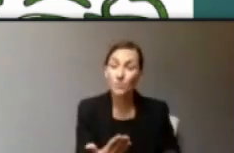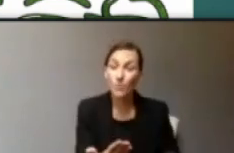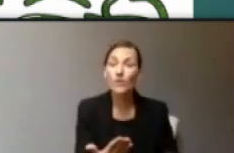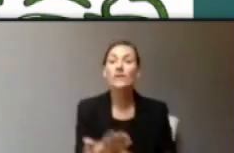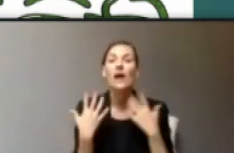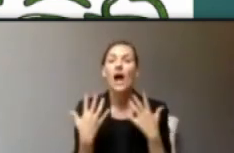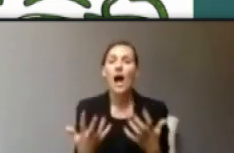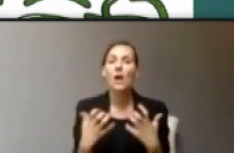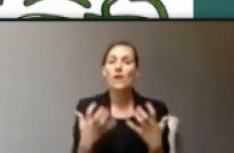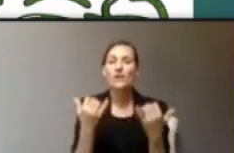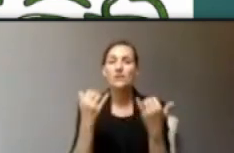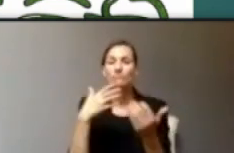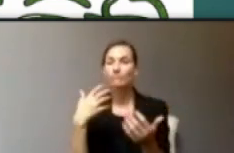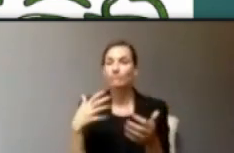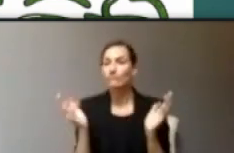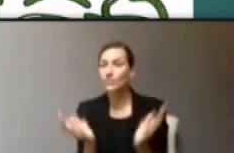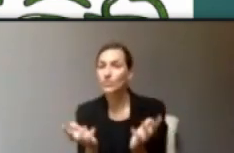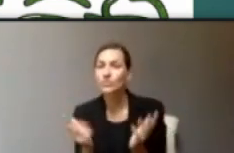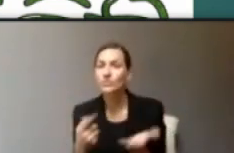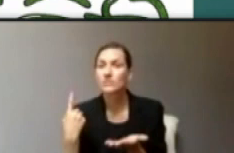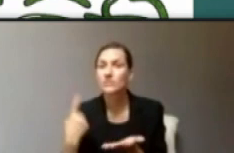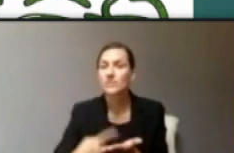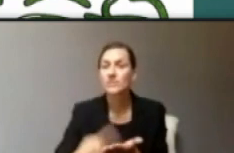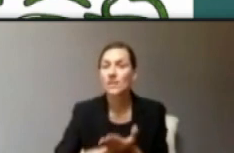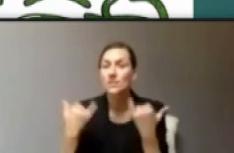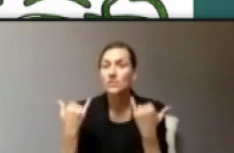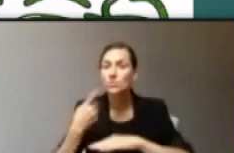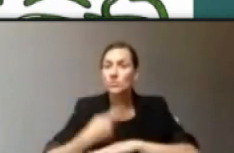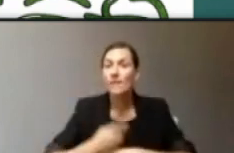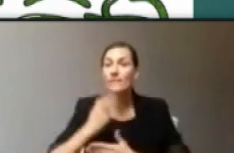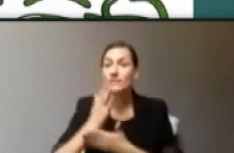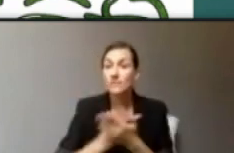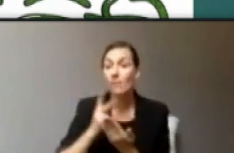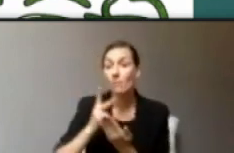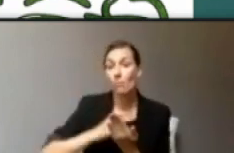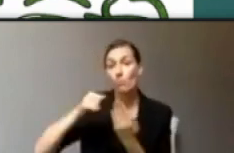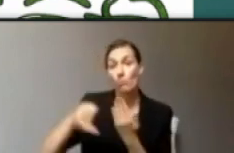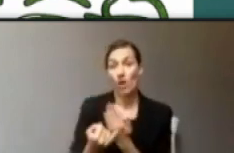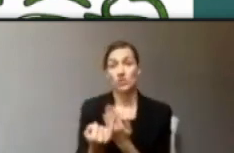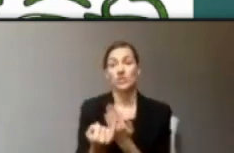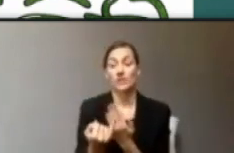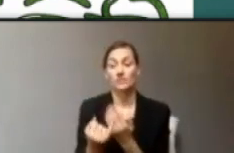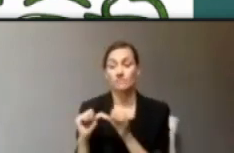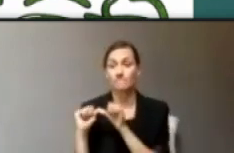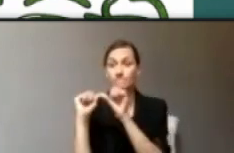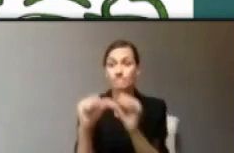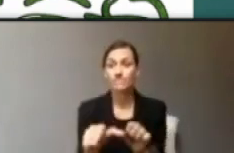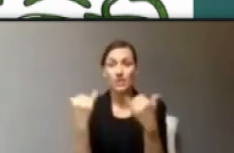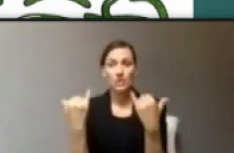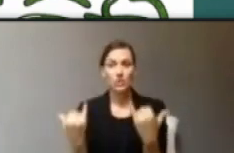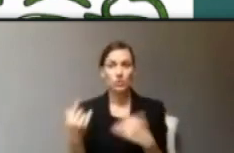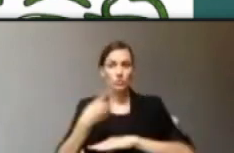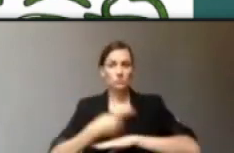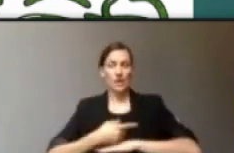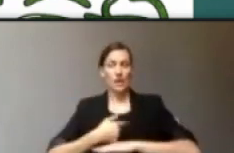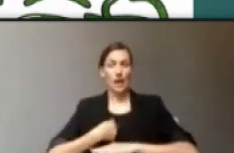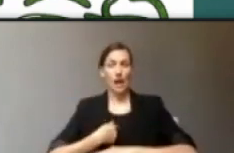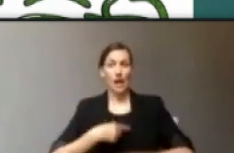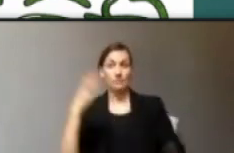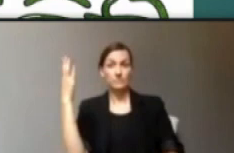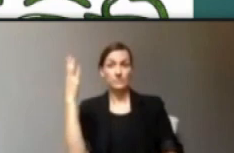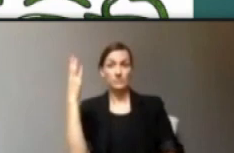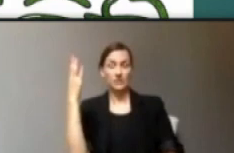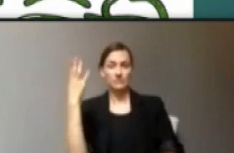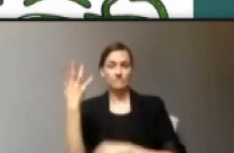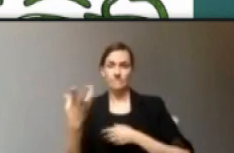I wanted to talk today about some of the projects we have ongoing. I'm speaking today on behalf of a very large research